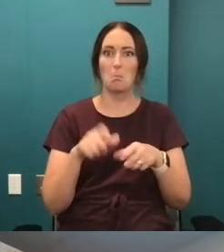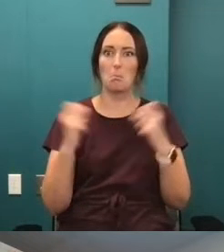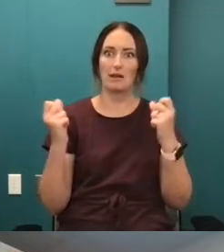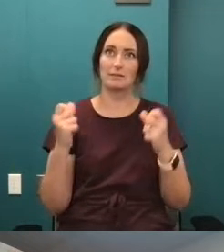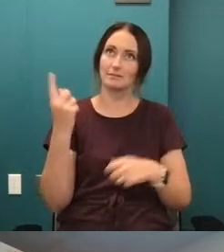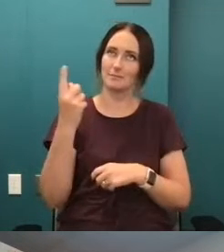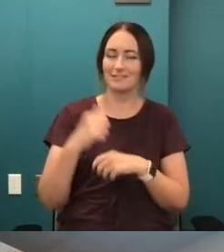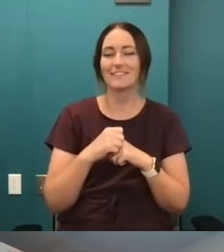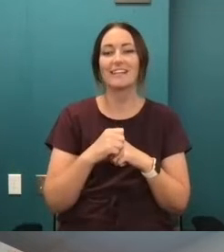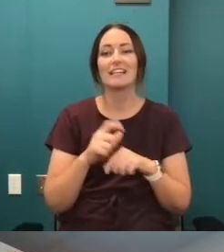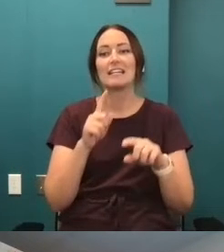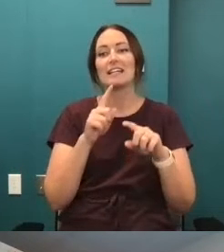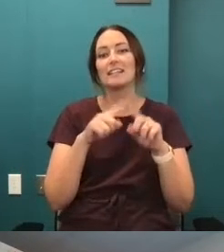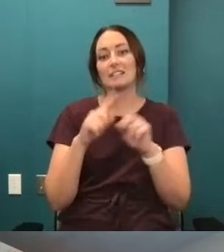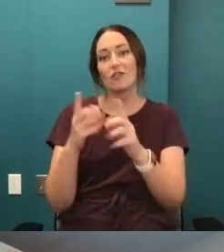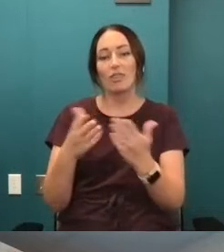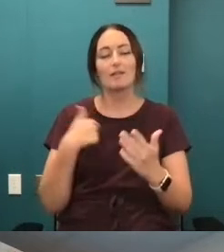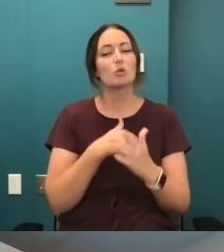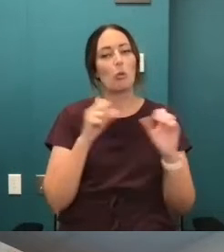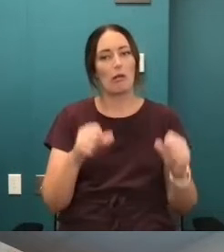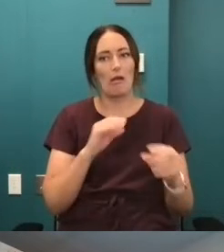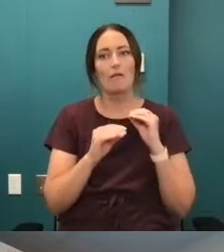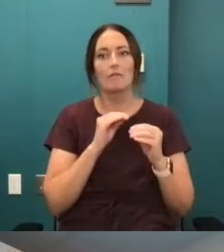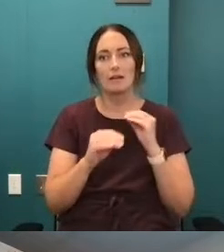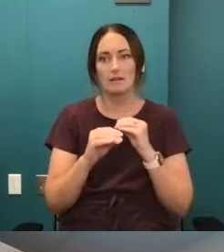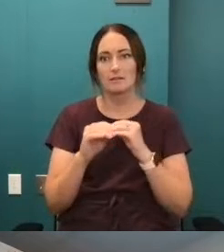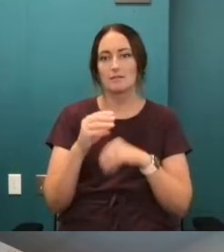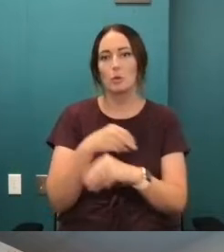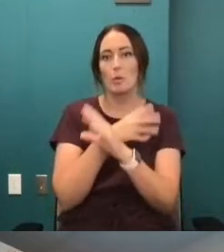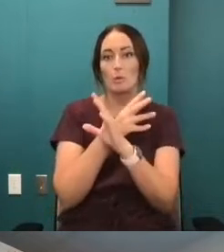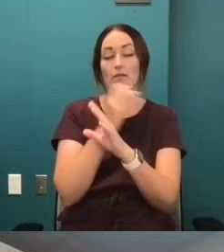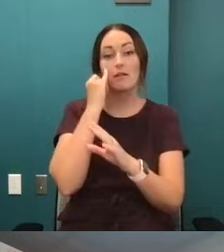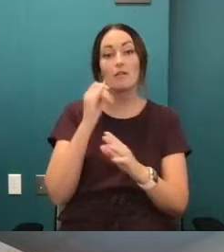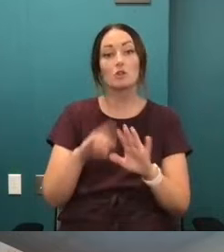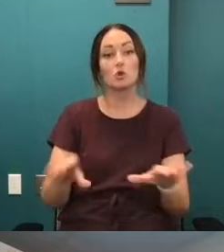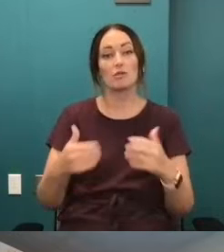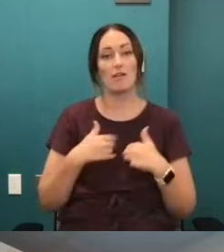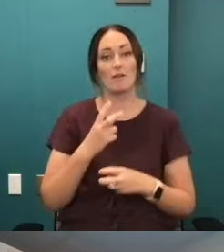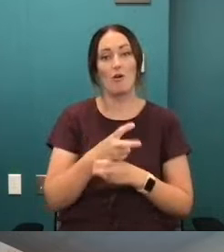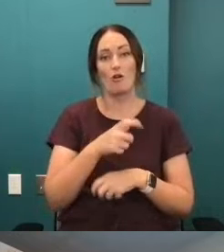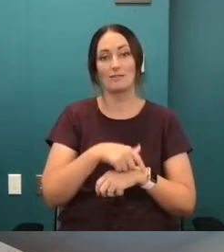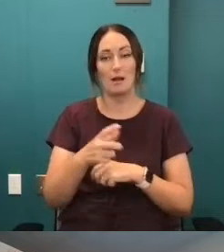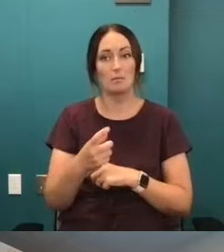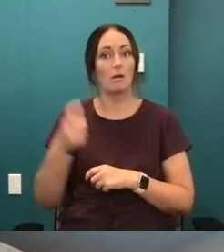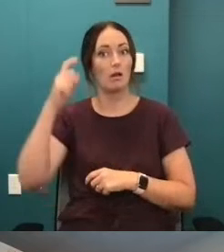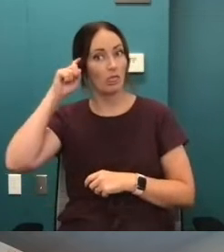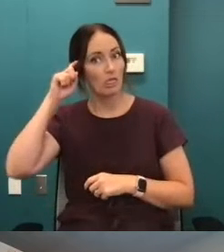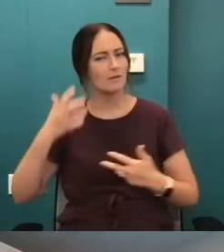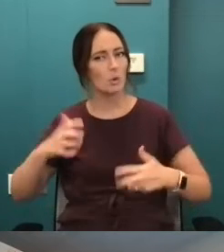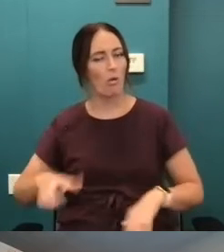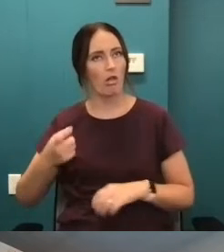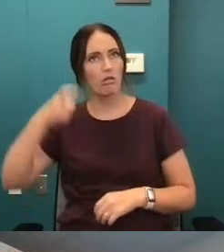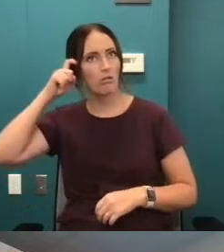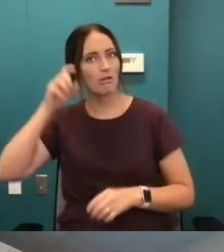those different things, we can do a lot of that. If kids are having a difficulty wearing their hearing aids and not wanting to wear their hearing aids in class,